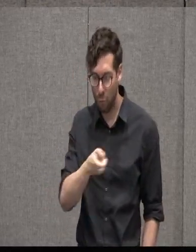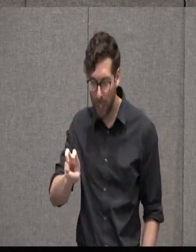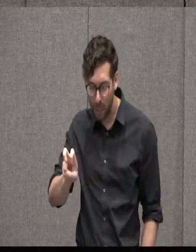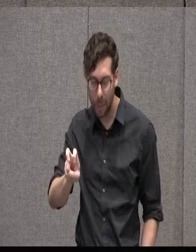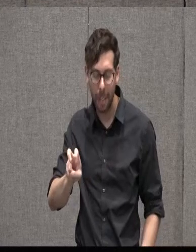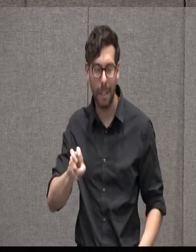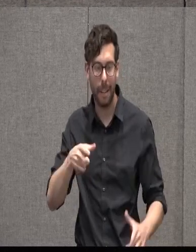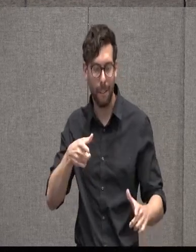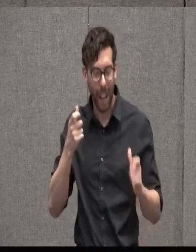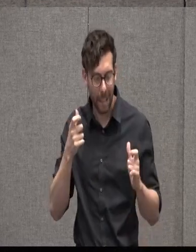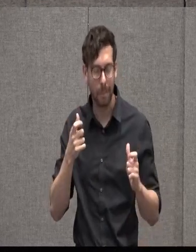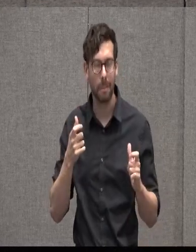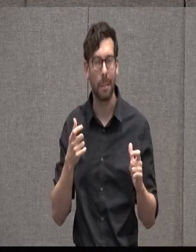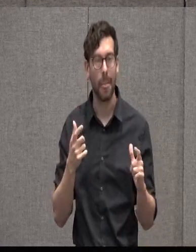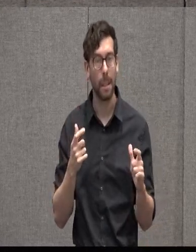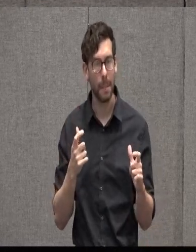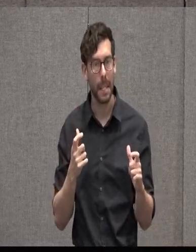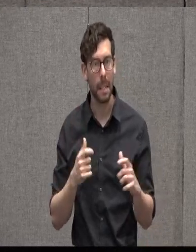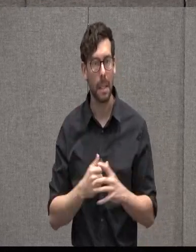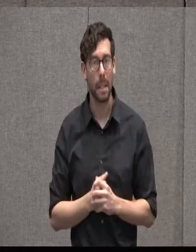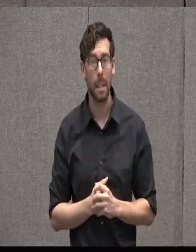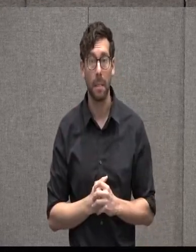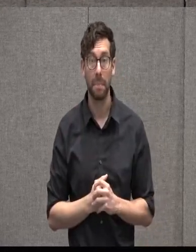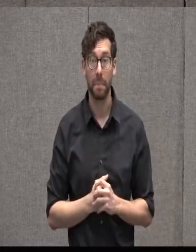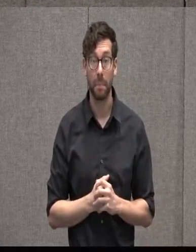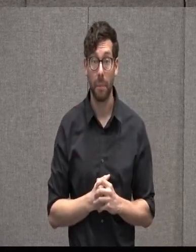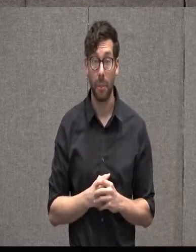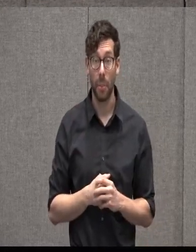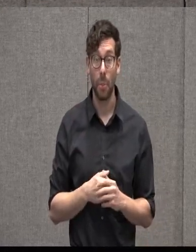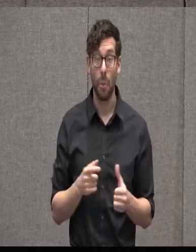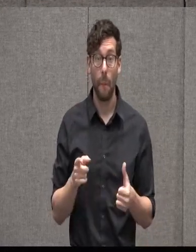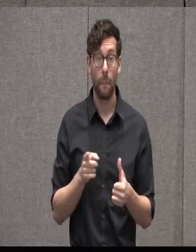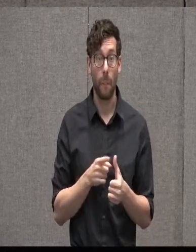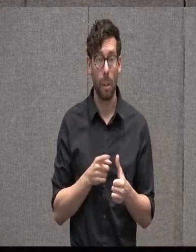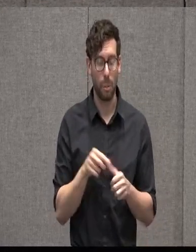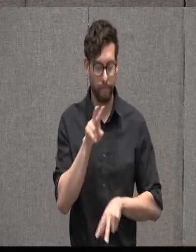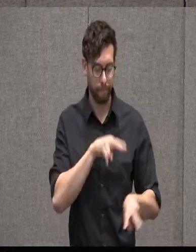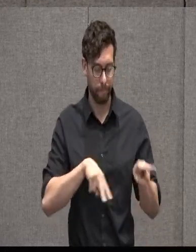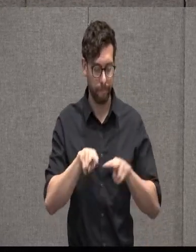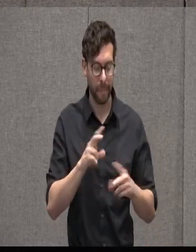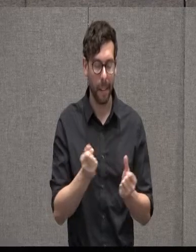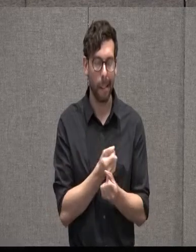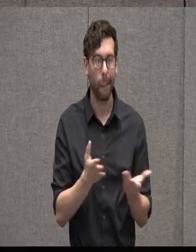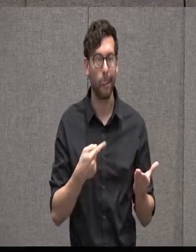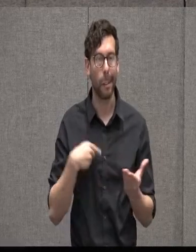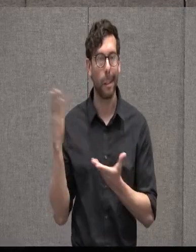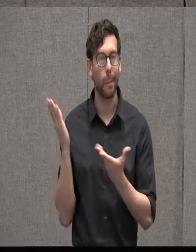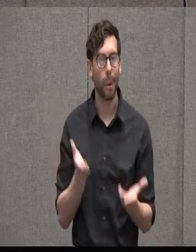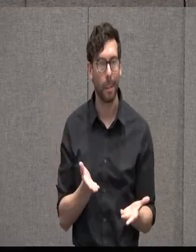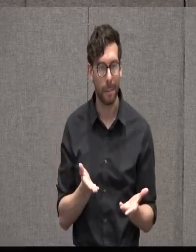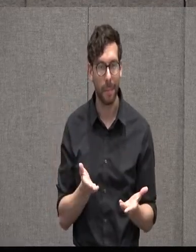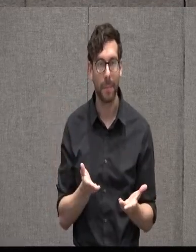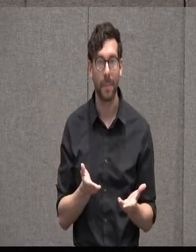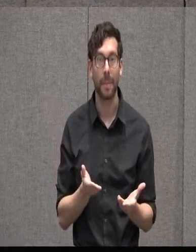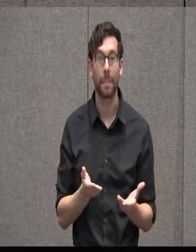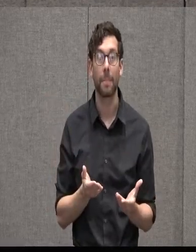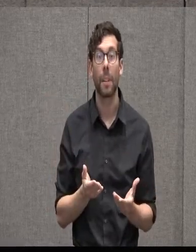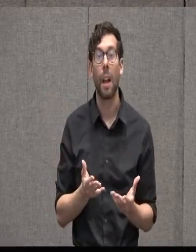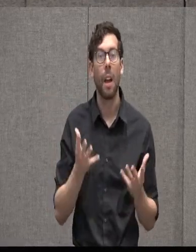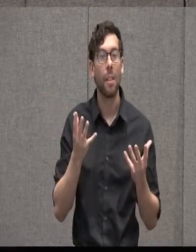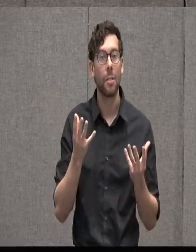energy transfer, and speed, how fast things are moving. So let's start